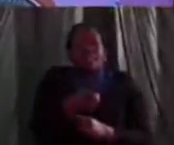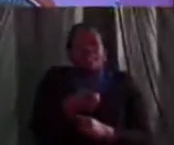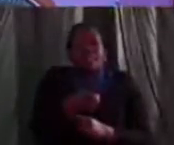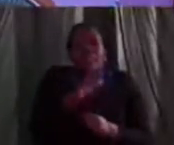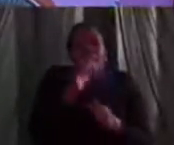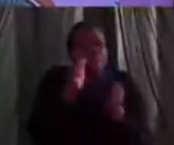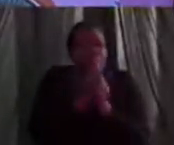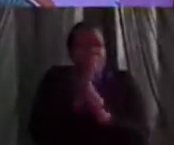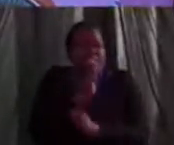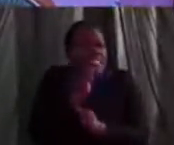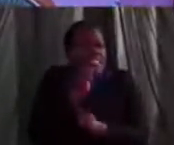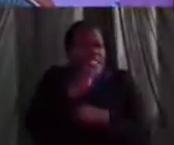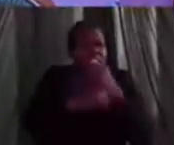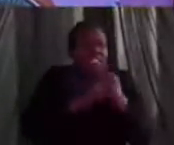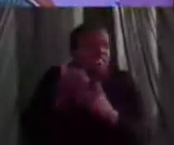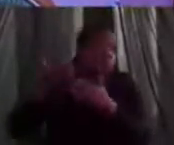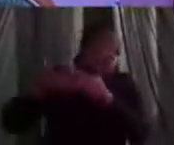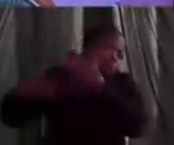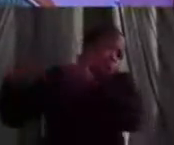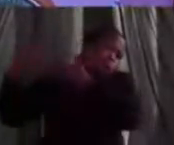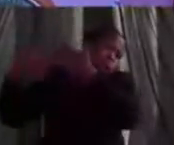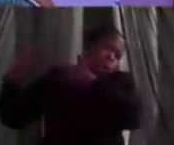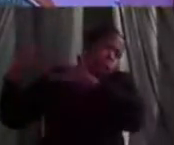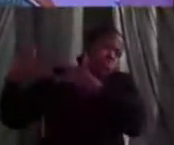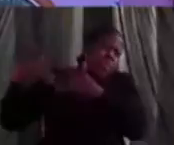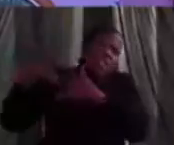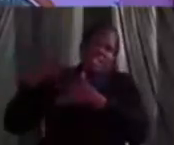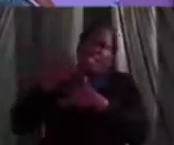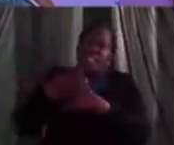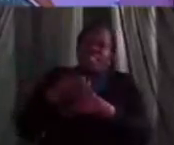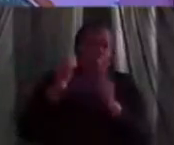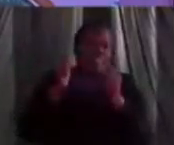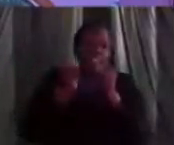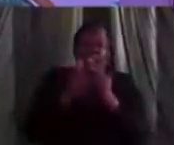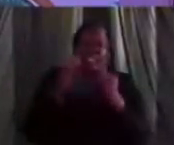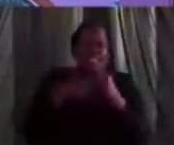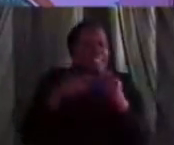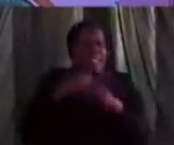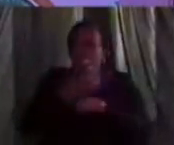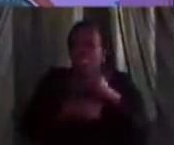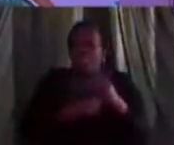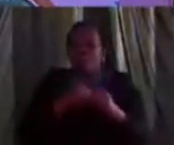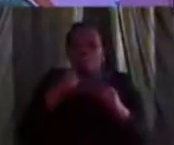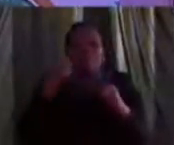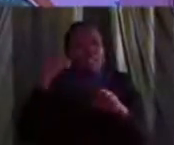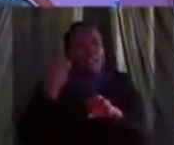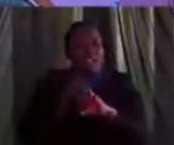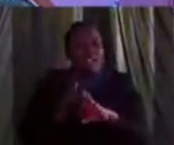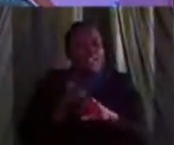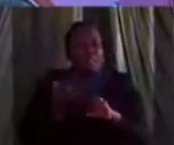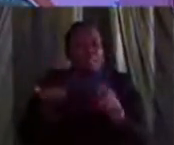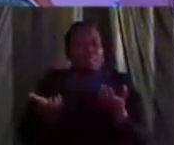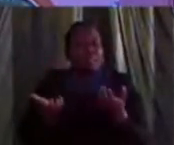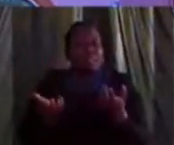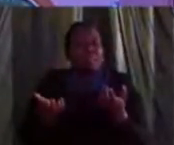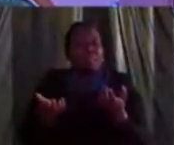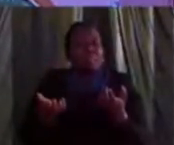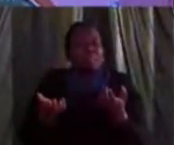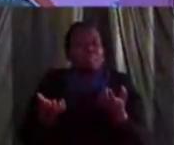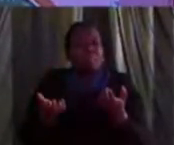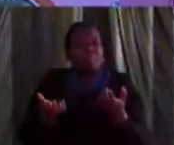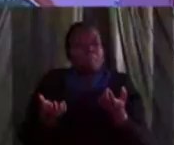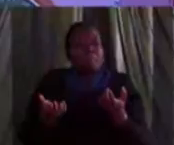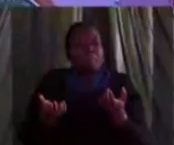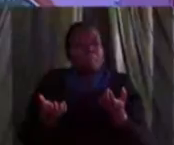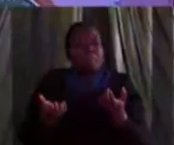ago, 205, 206. This is 1610. This is 13 years ago in my LLM